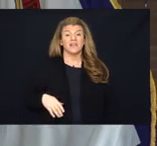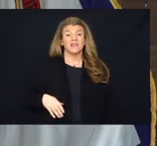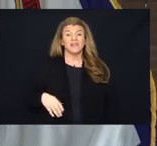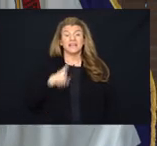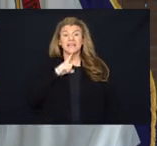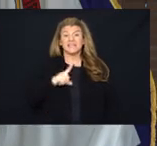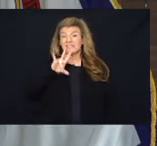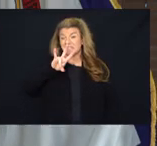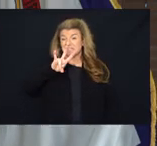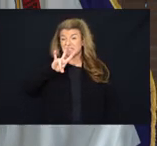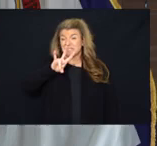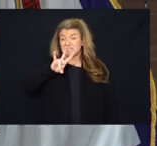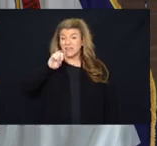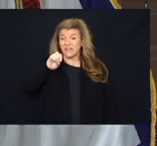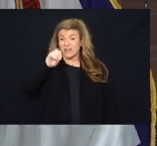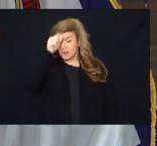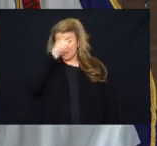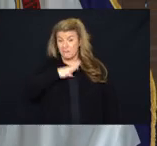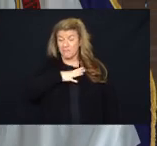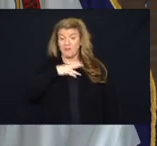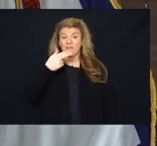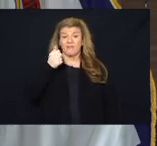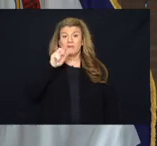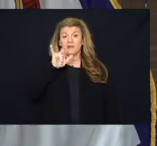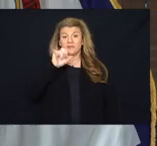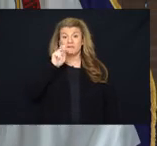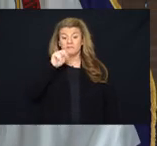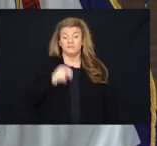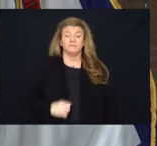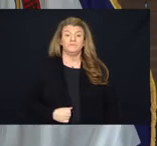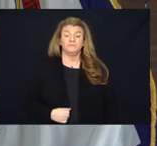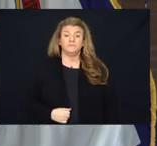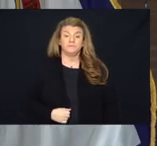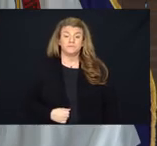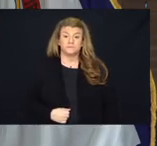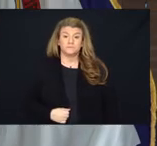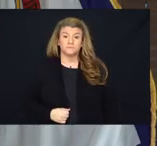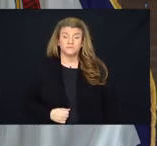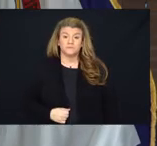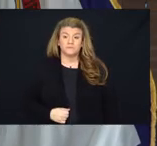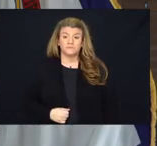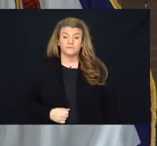is a 70-year-old male from Harrison County.